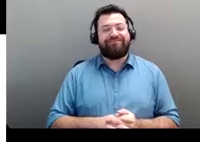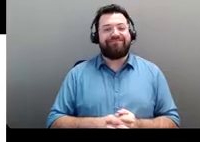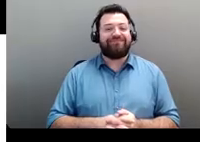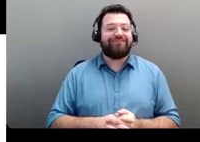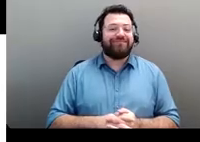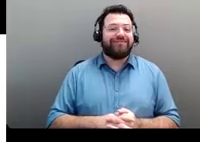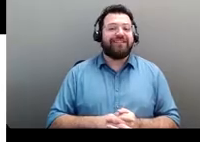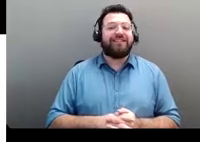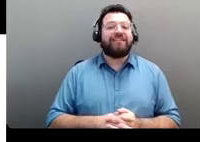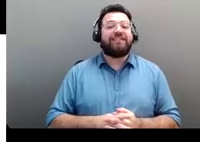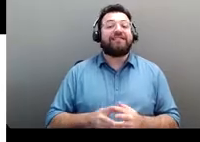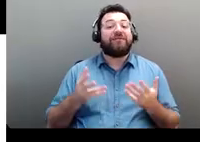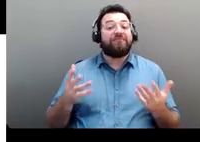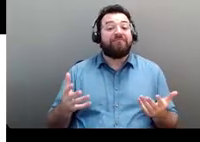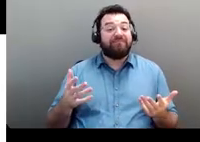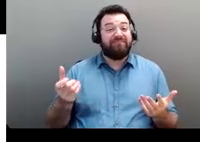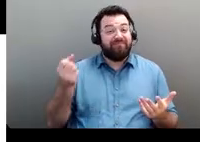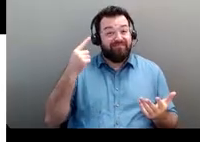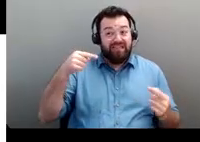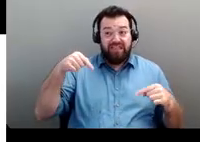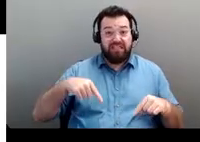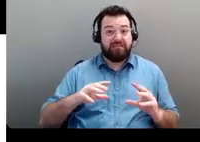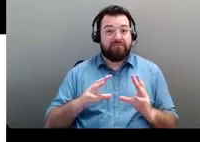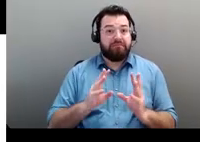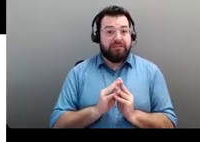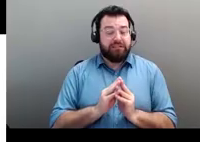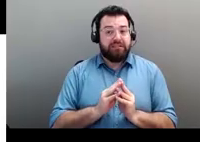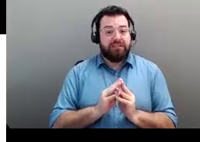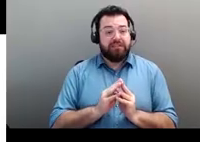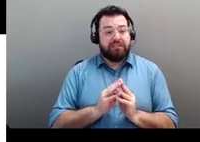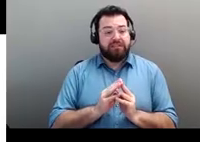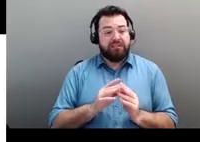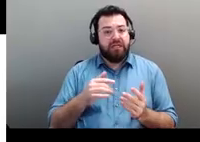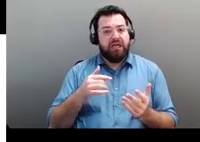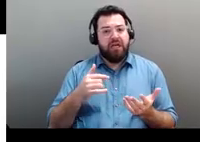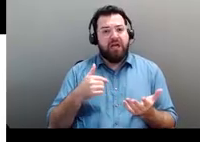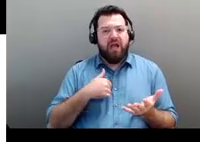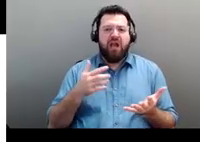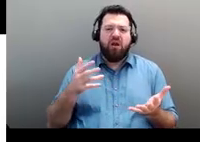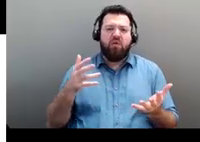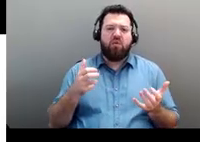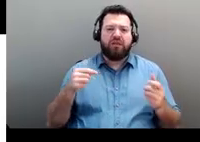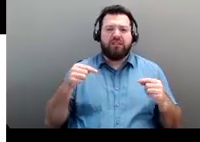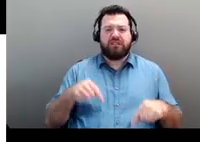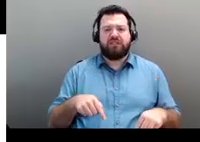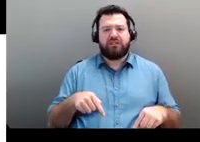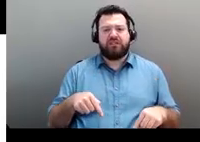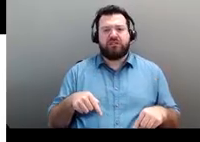one thing about this session is that I want it to be mostly just